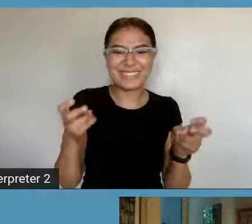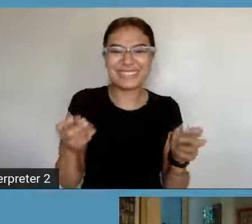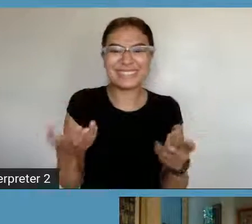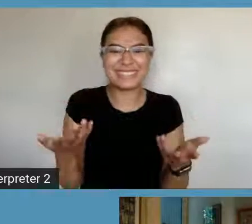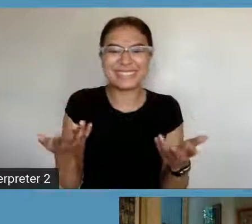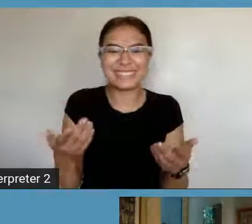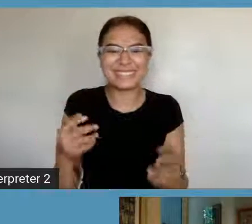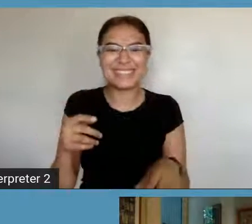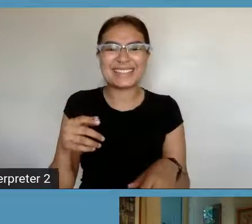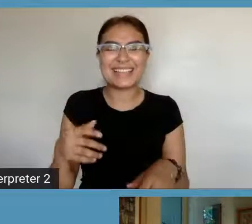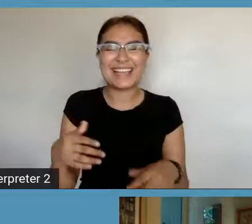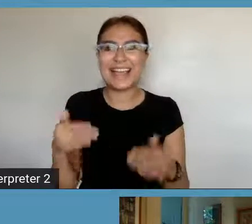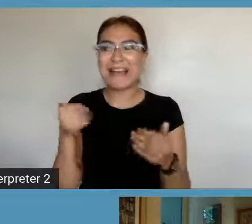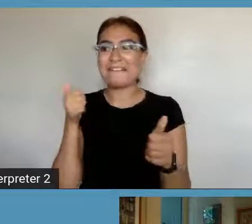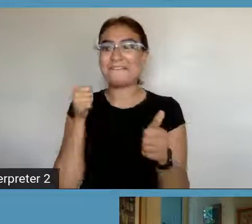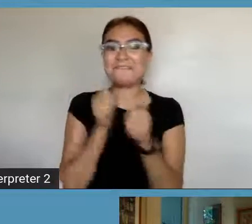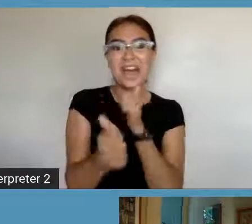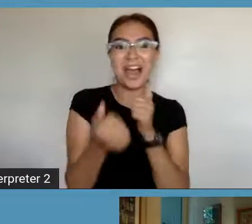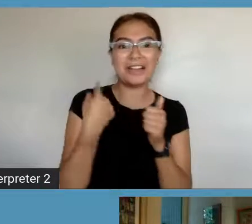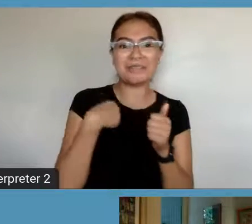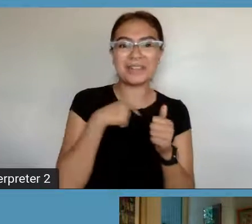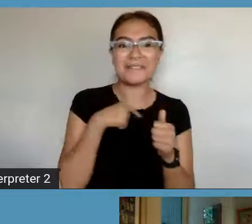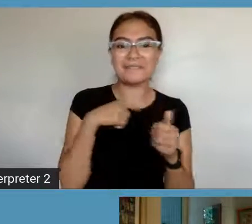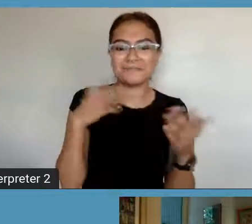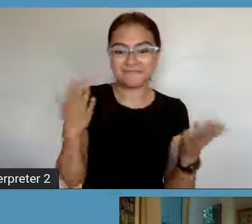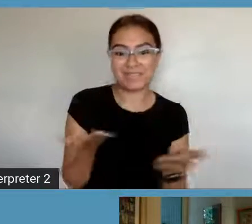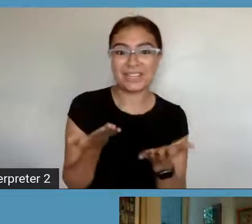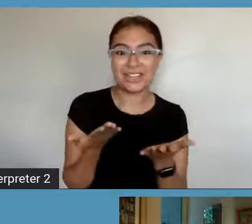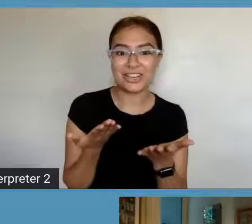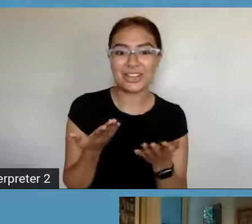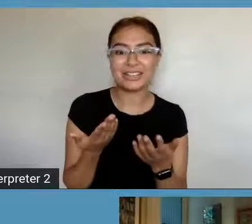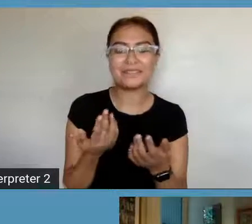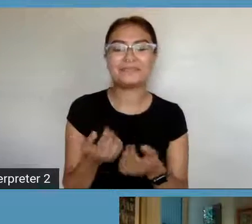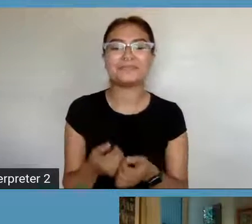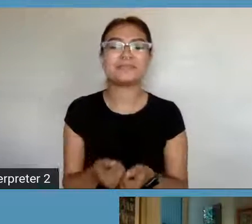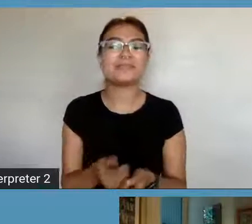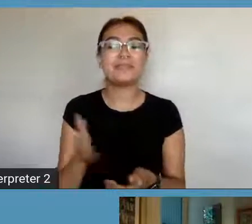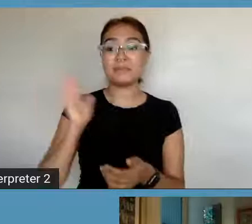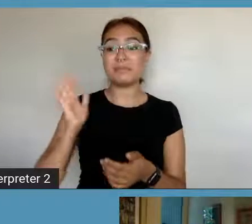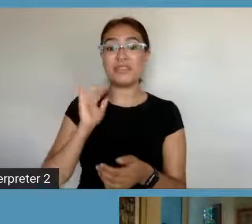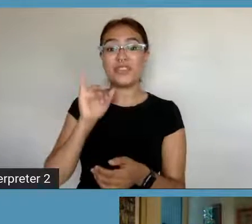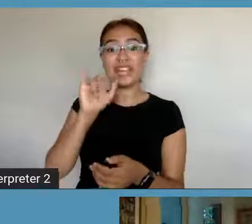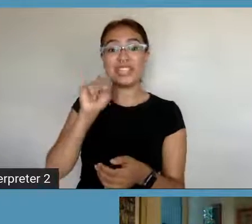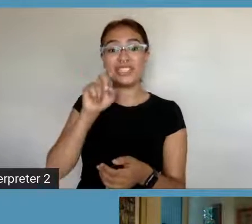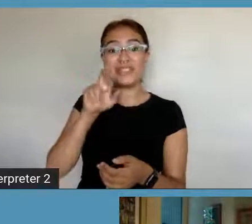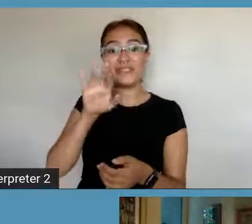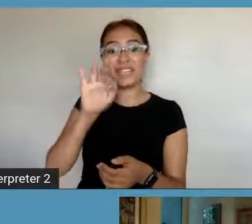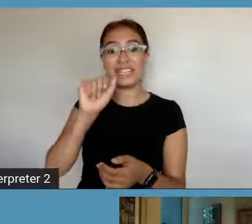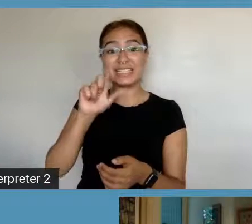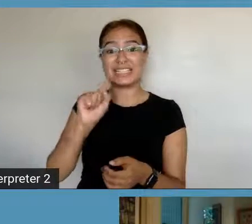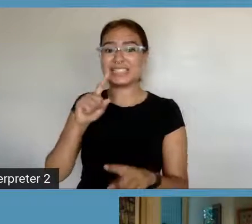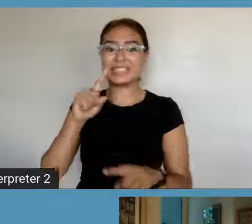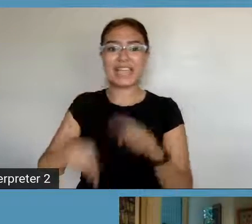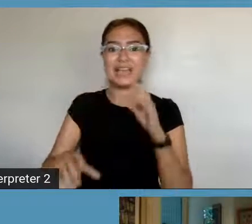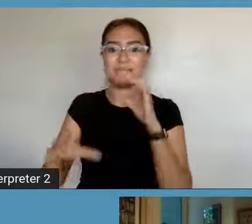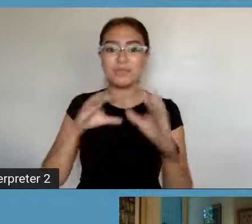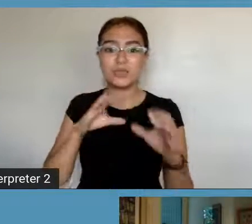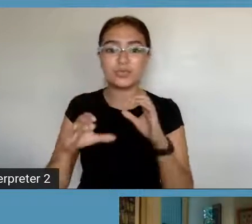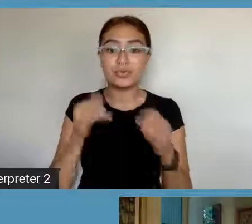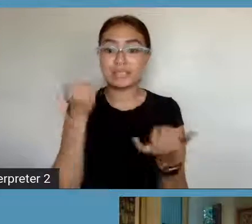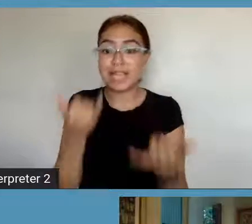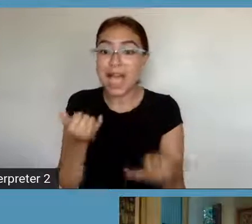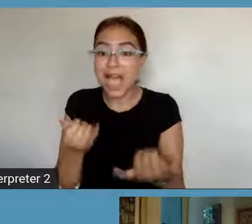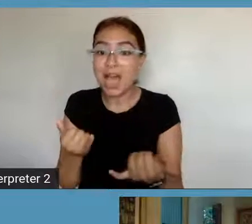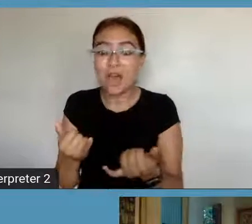When you had these, you know, interfaces that did not communicate, that, you know, now Androids and iOS systems are